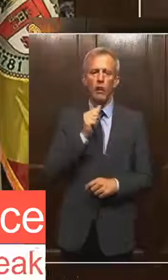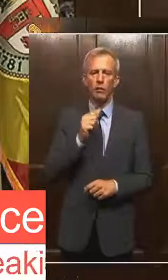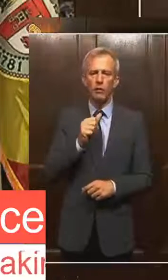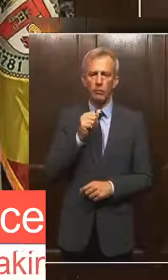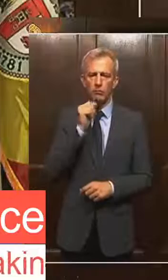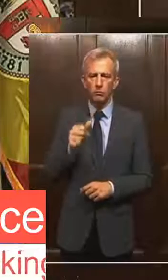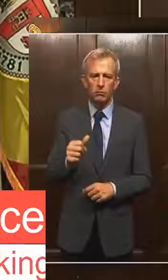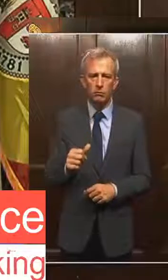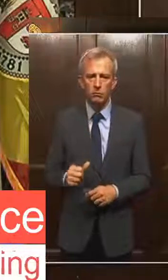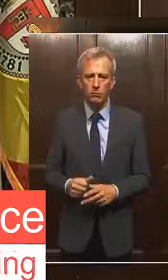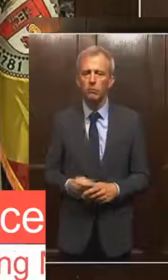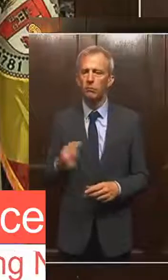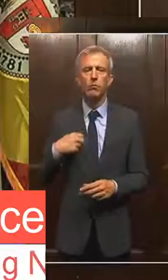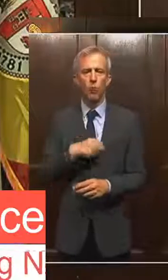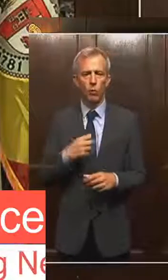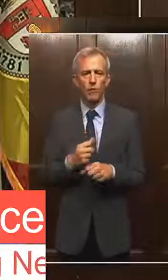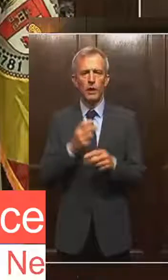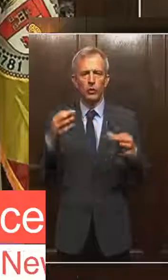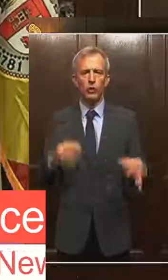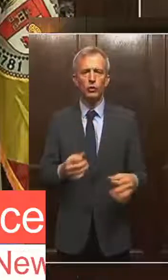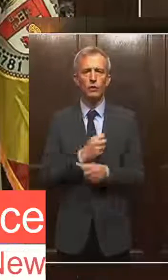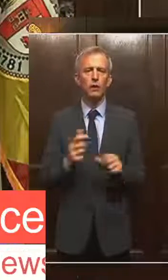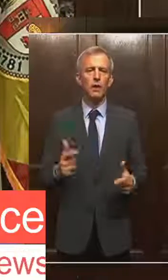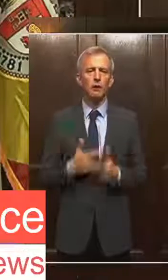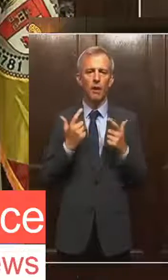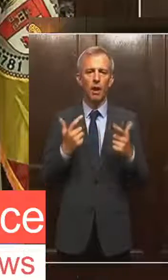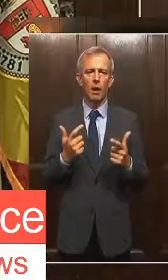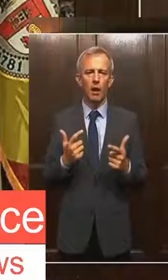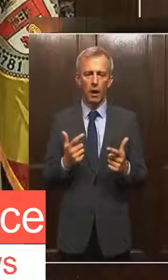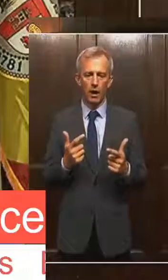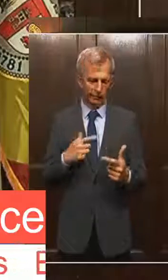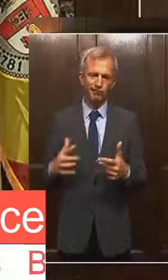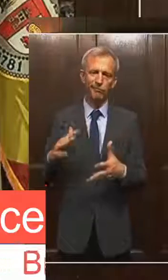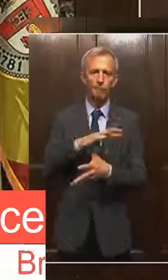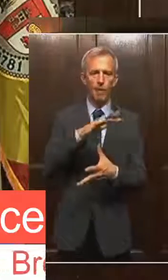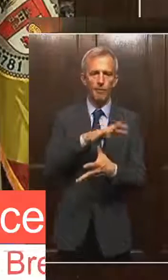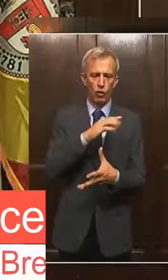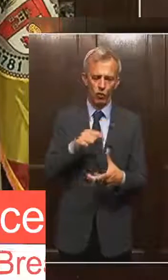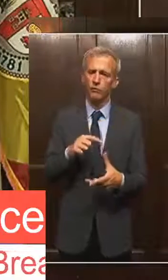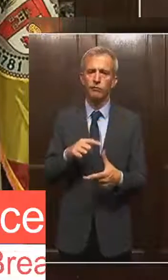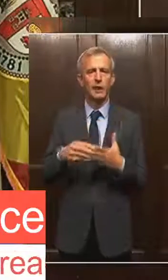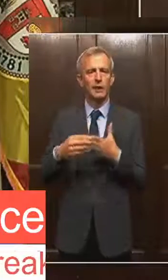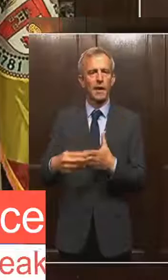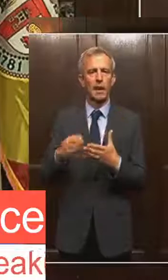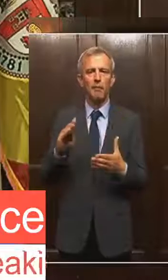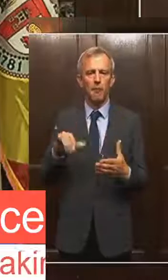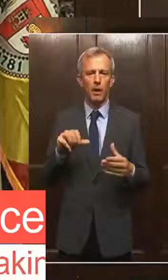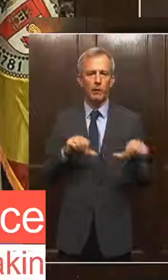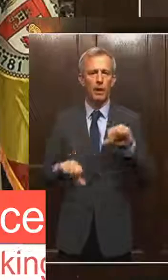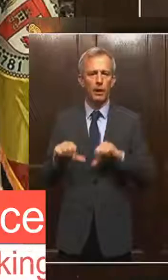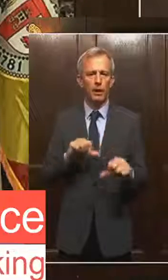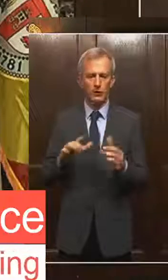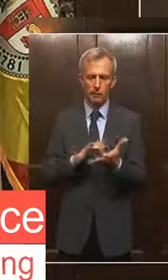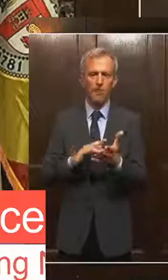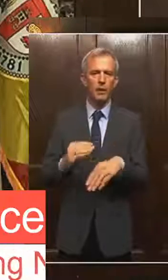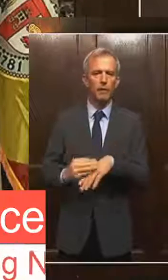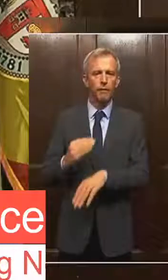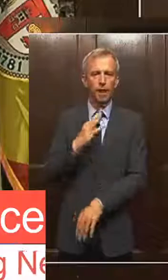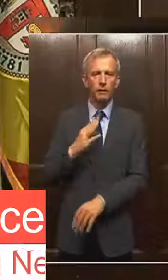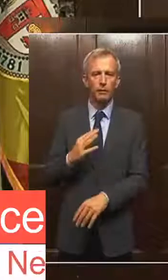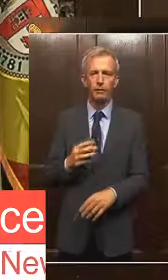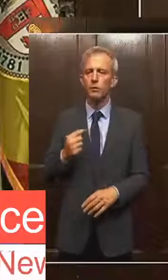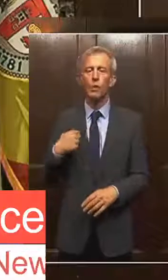we will make decisions to save lives first and foremost always, guided by science, we also know how difficult this has